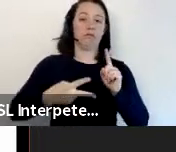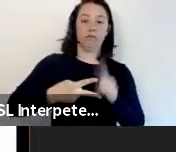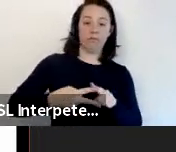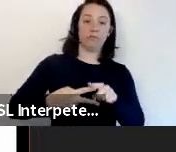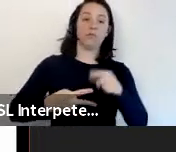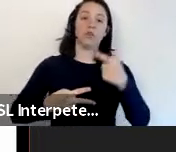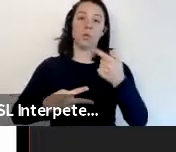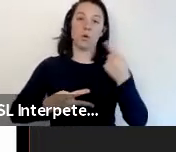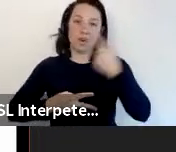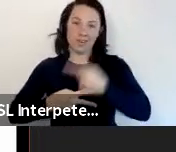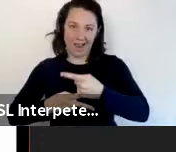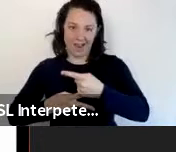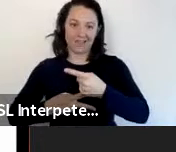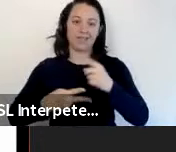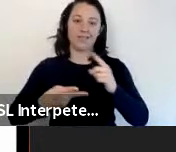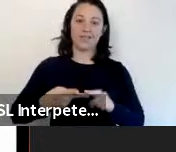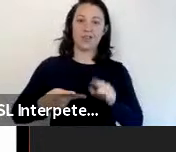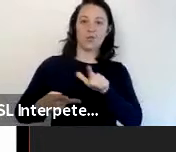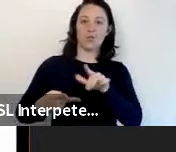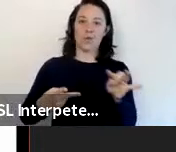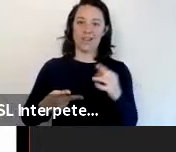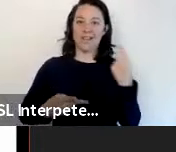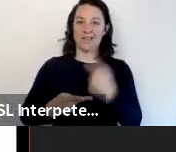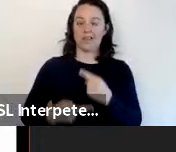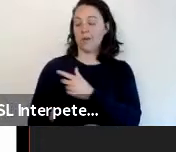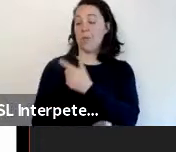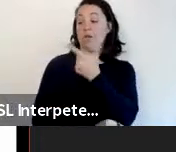they're all very, very, very effective.